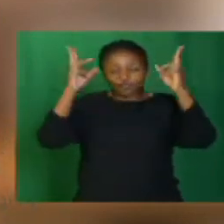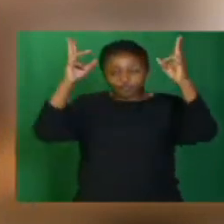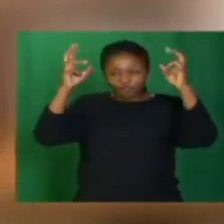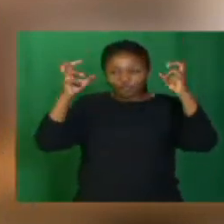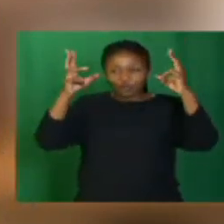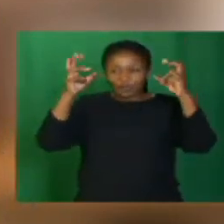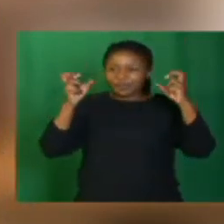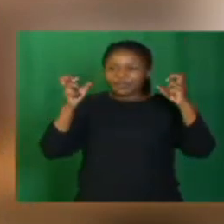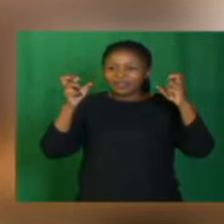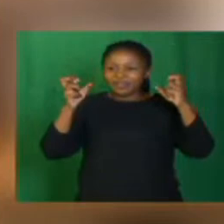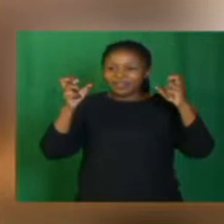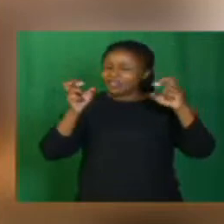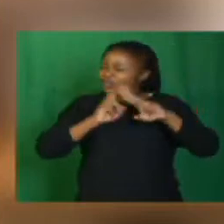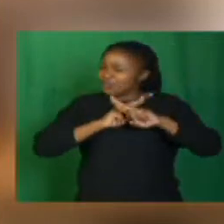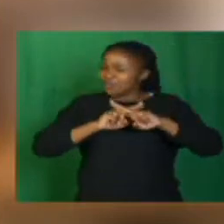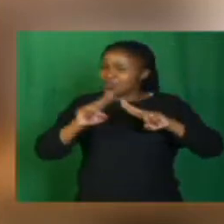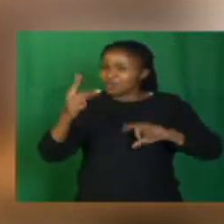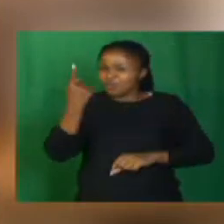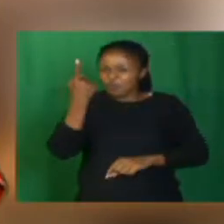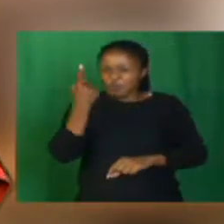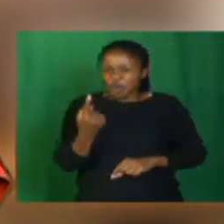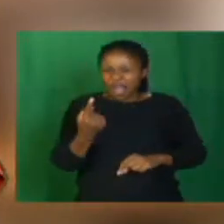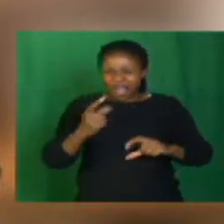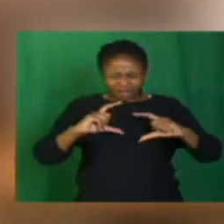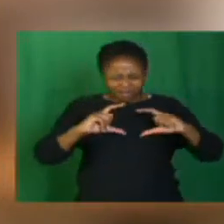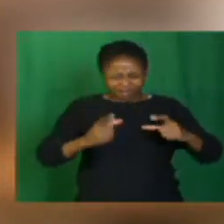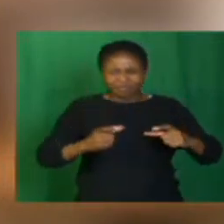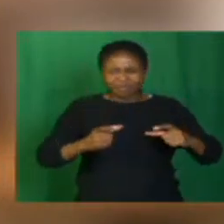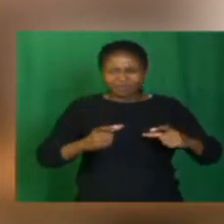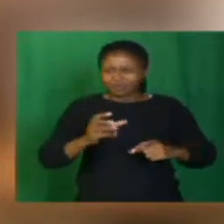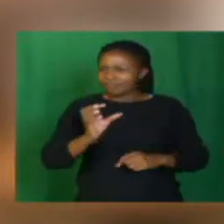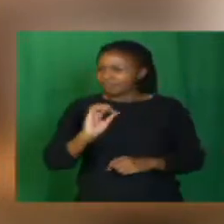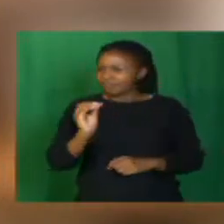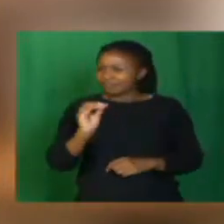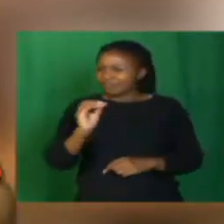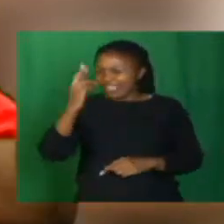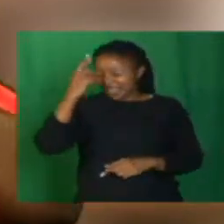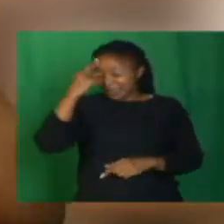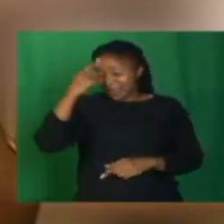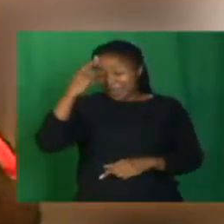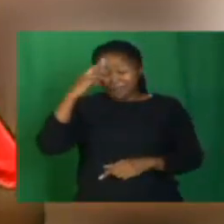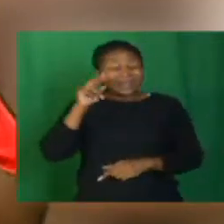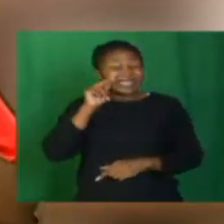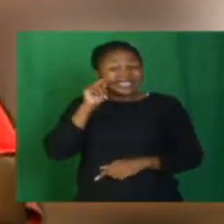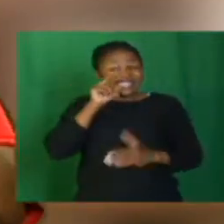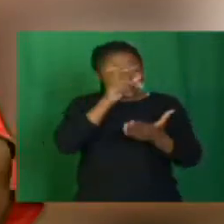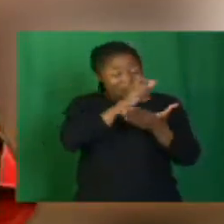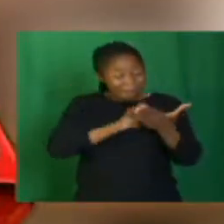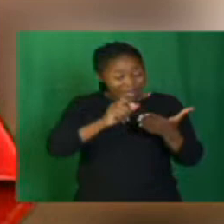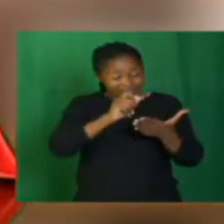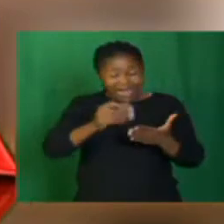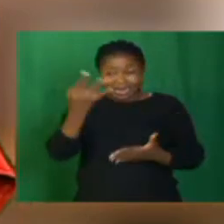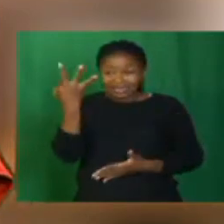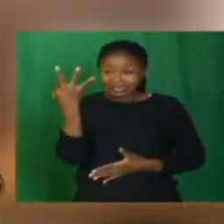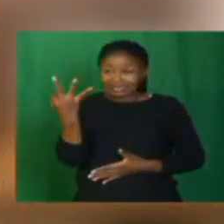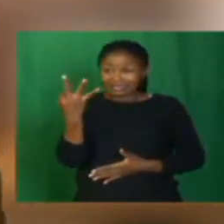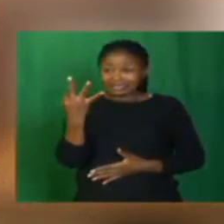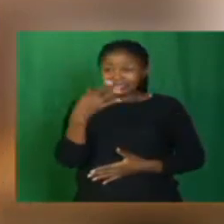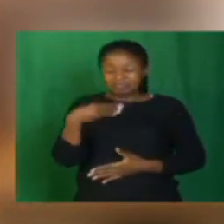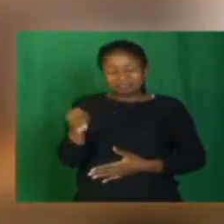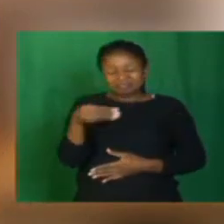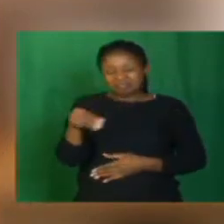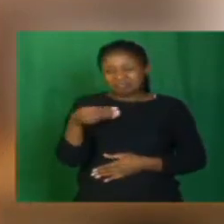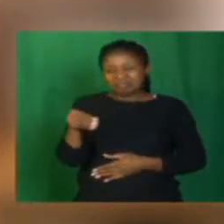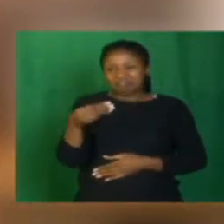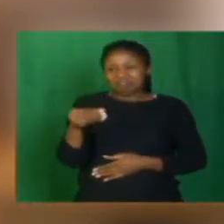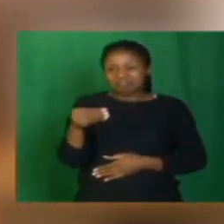your length of writing is approximately 3 pages. So you can have probably 2, 3, or 4 paragraphs